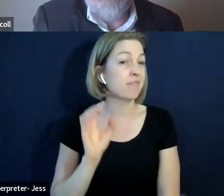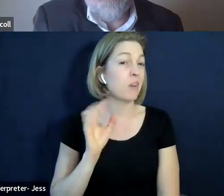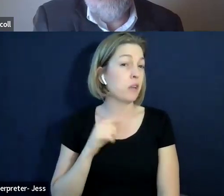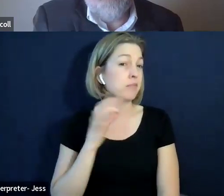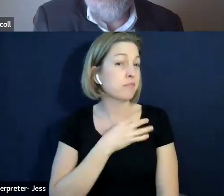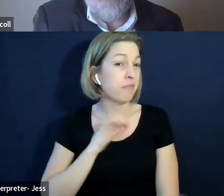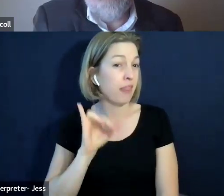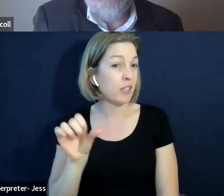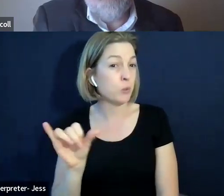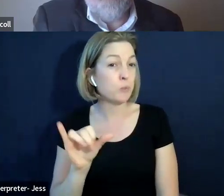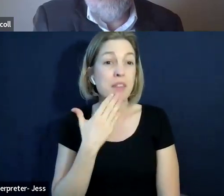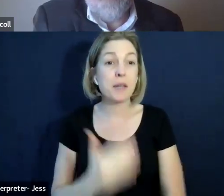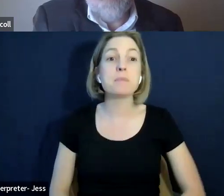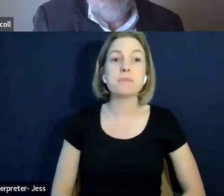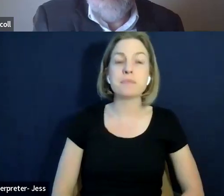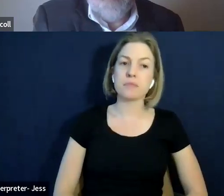what that was. Thanks.